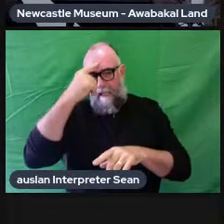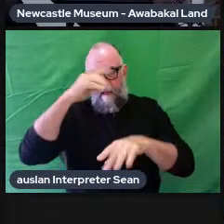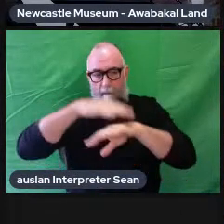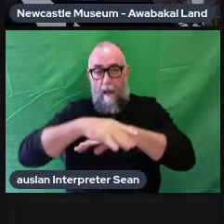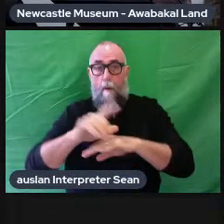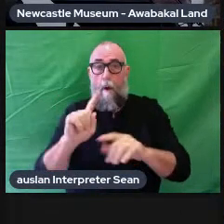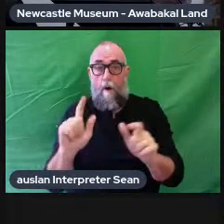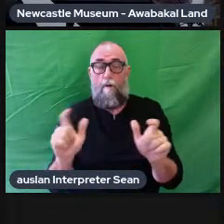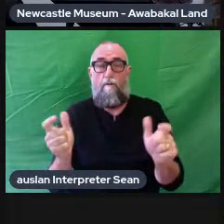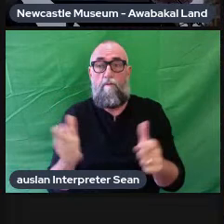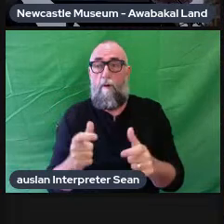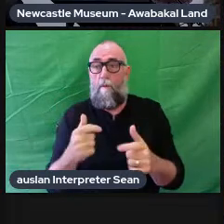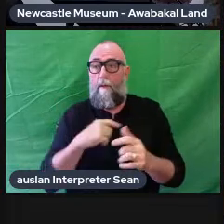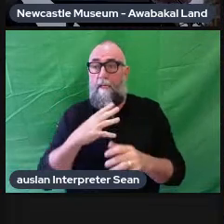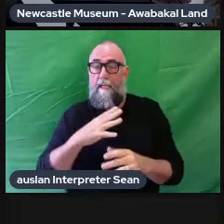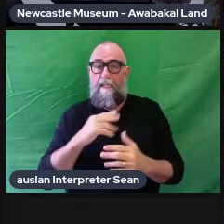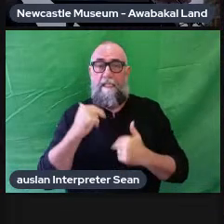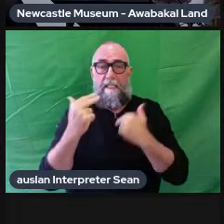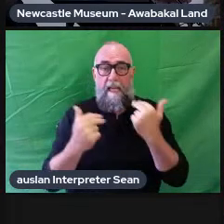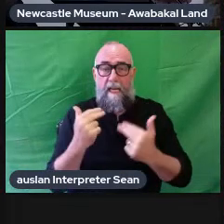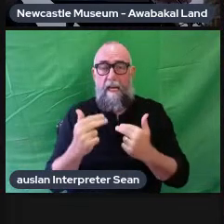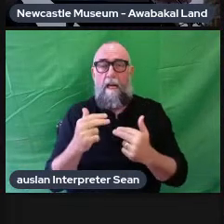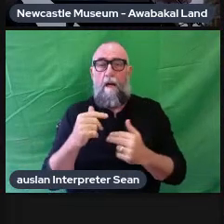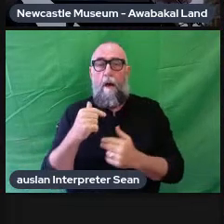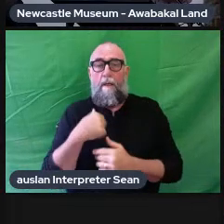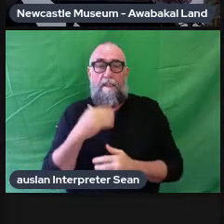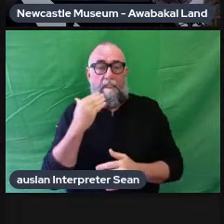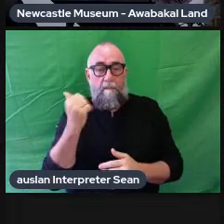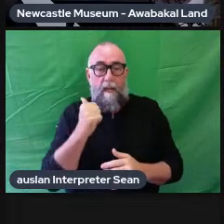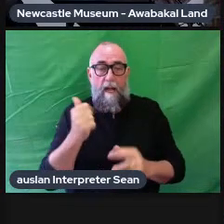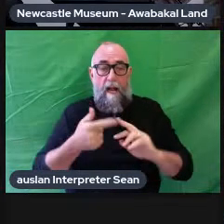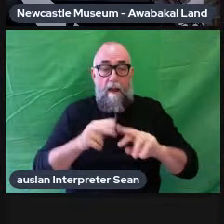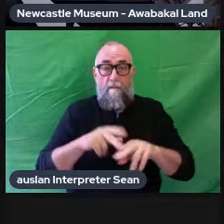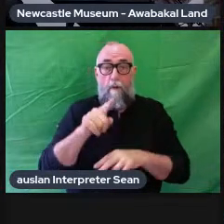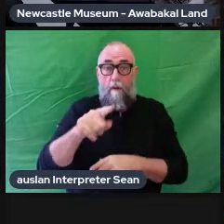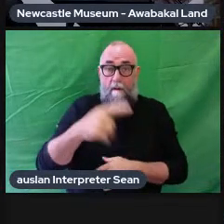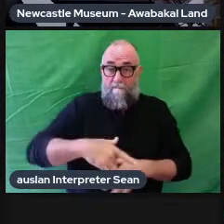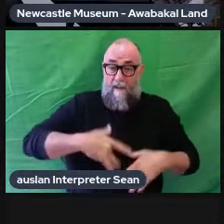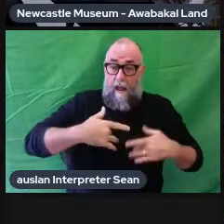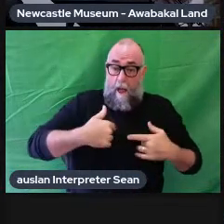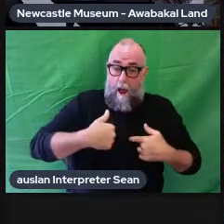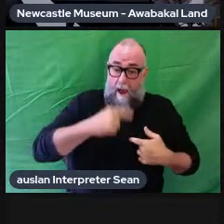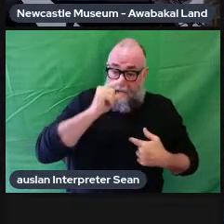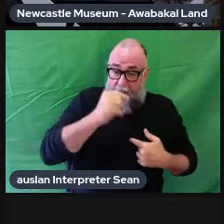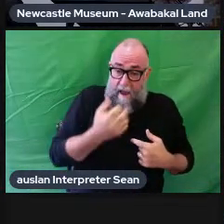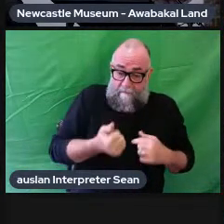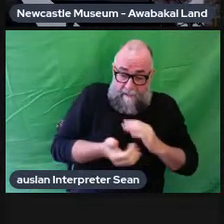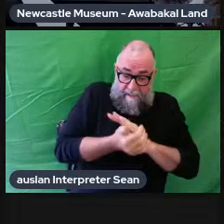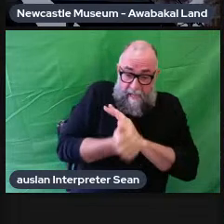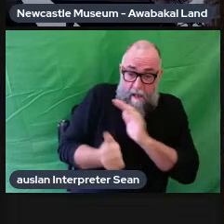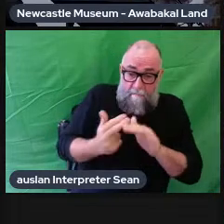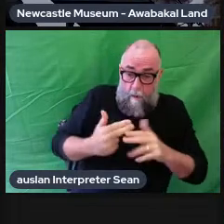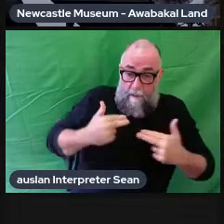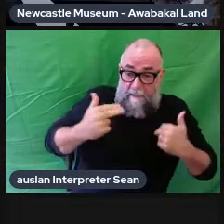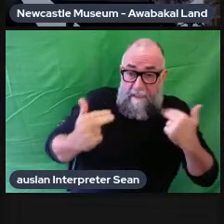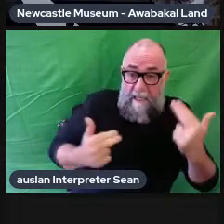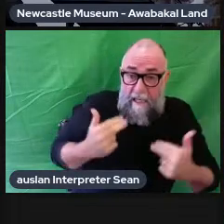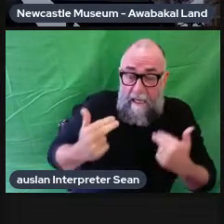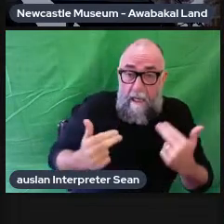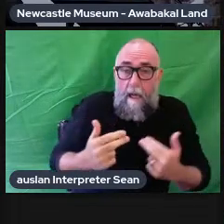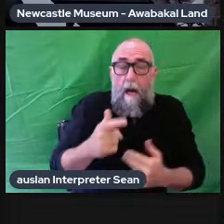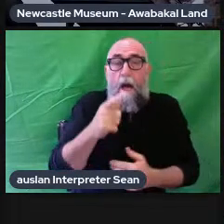you can come sing together. It doesn't matter whether or not you think you're a singer. But singing after stroke is a wonderful way to